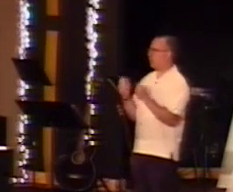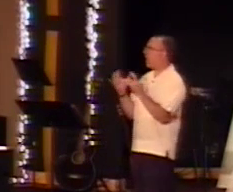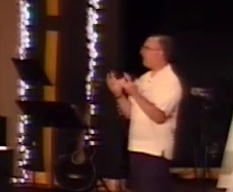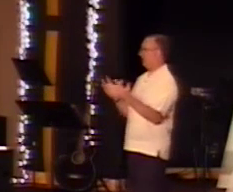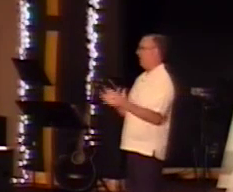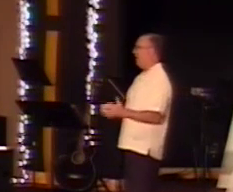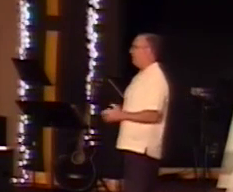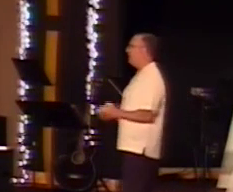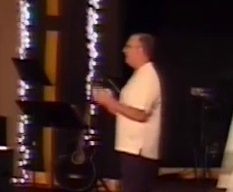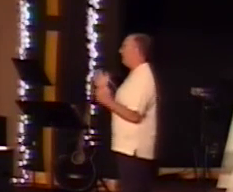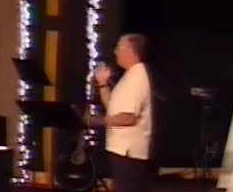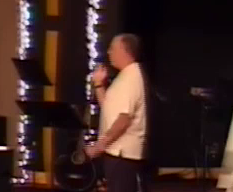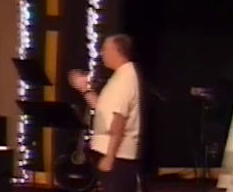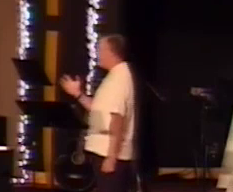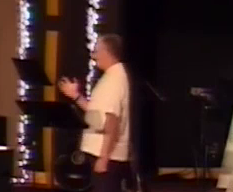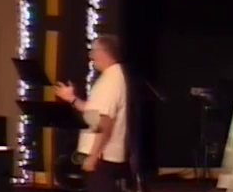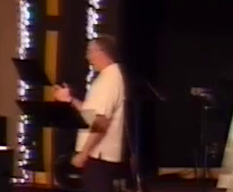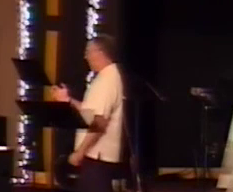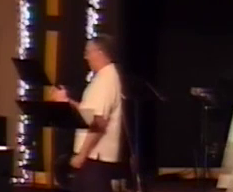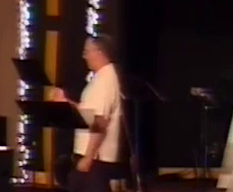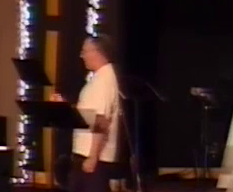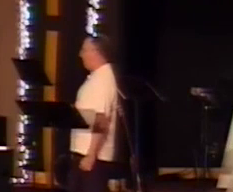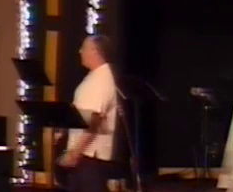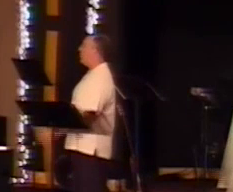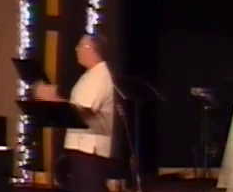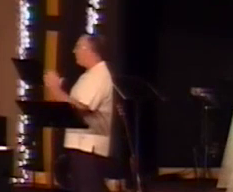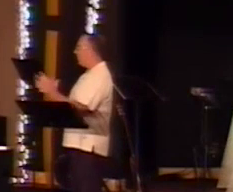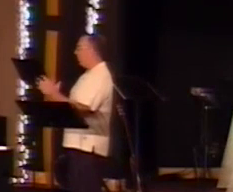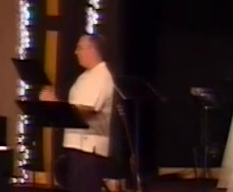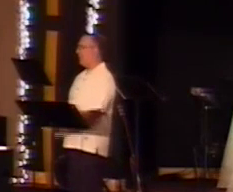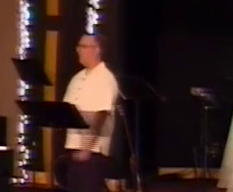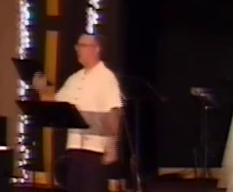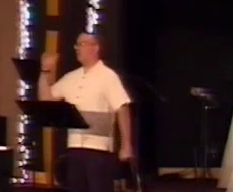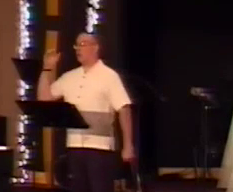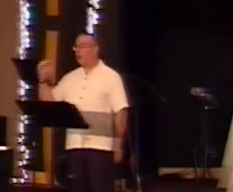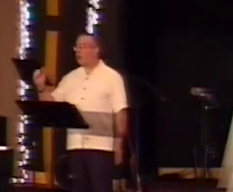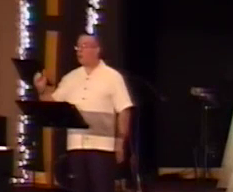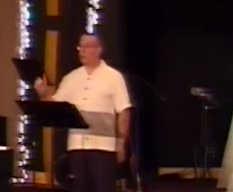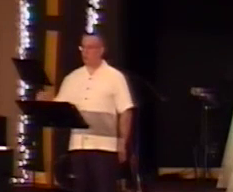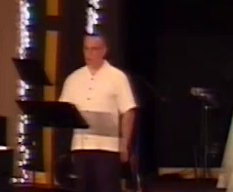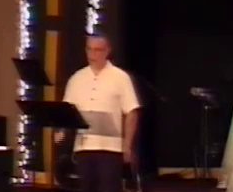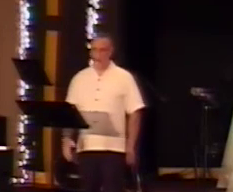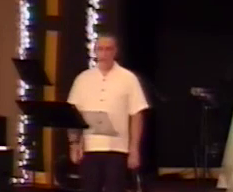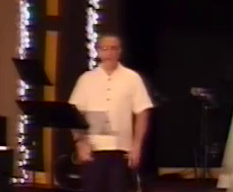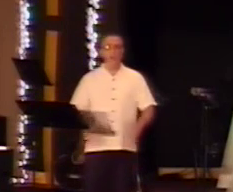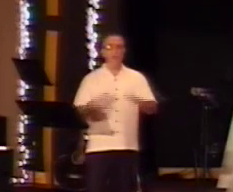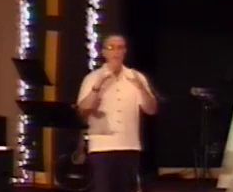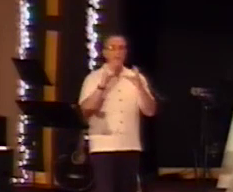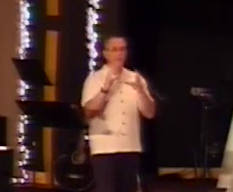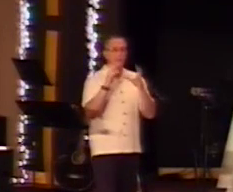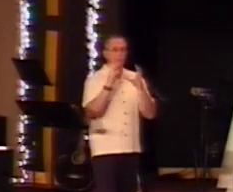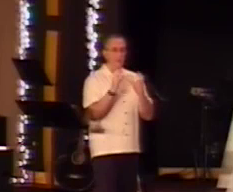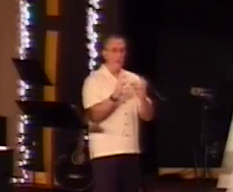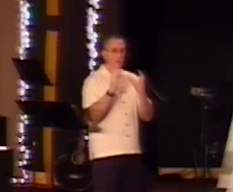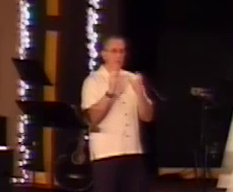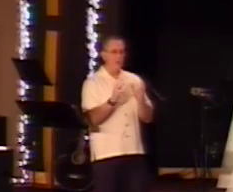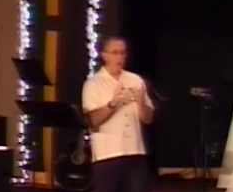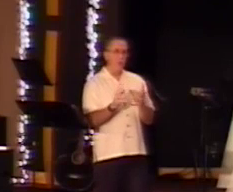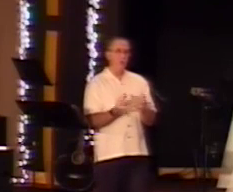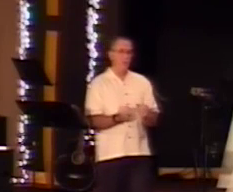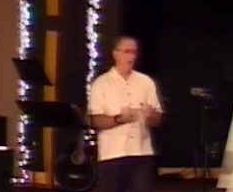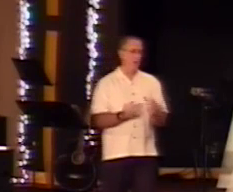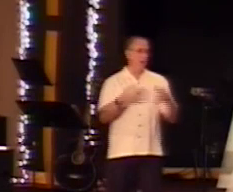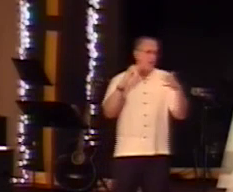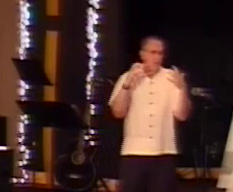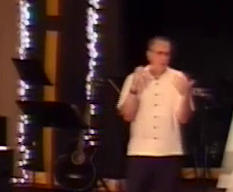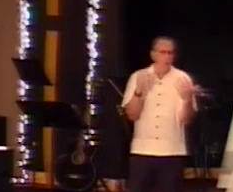mean? Christ means the anointed one. The anointed one means the chosen one. And so Jesus is the anointed